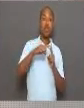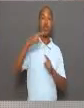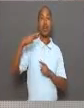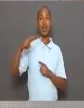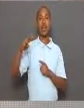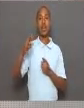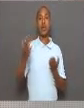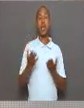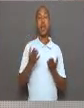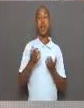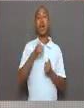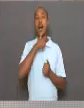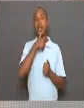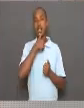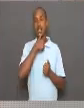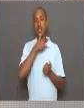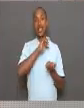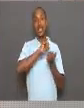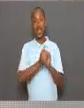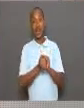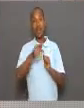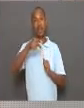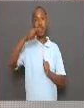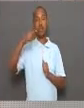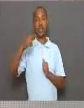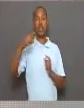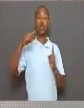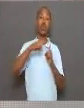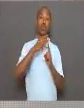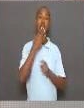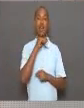whereas acids turn phenolphthalein into colorless.